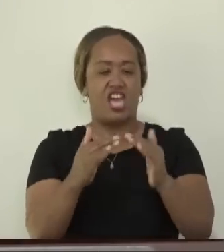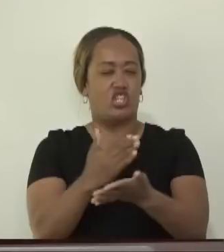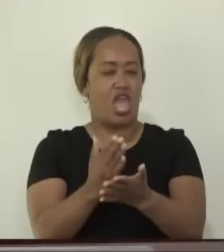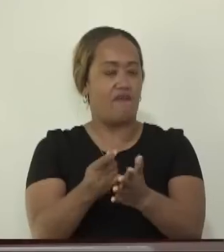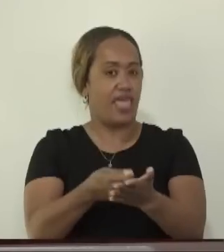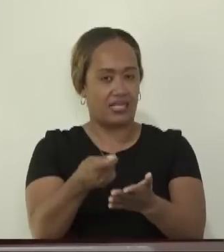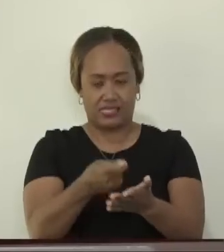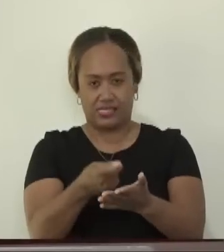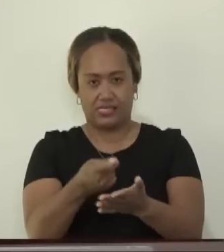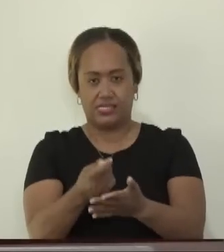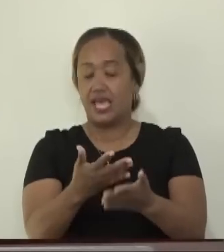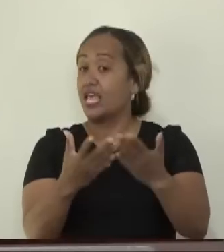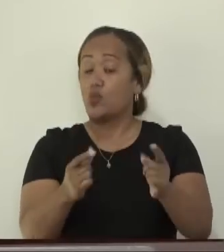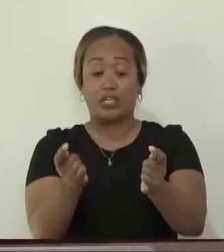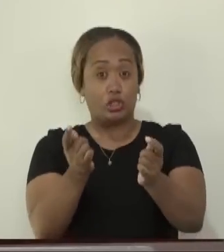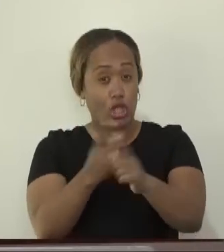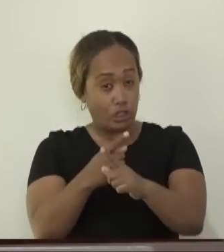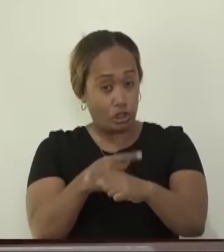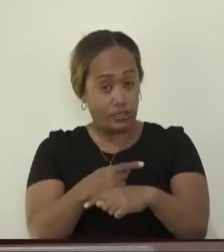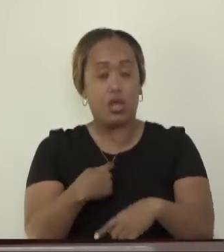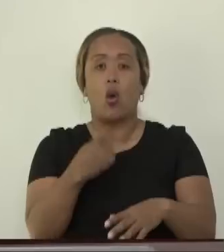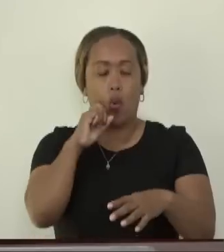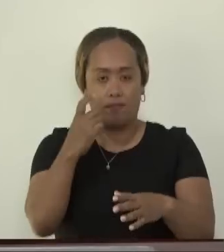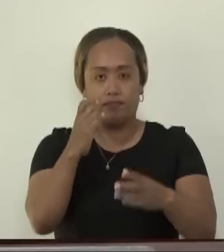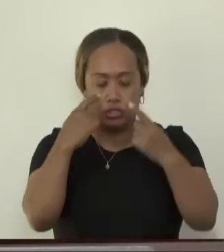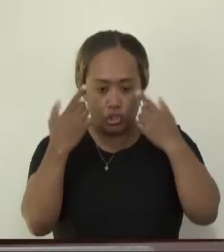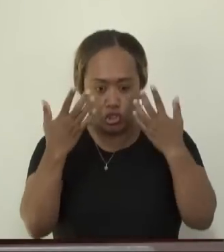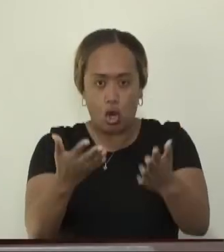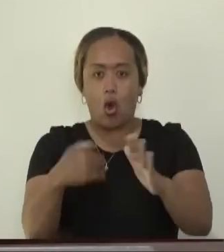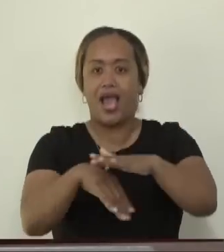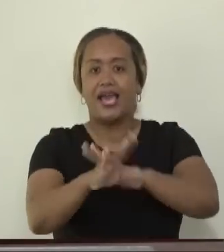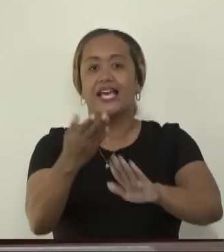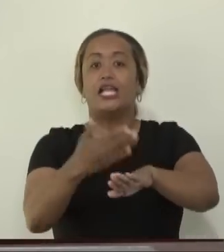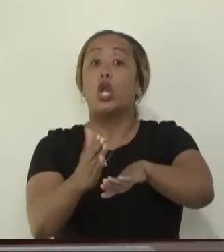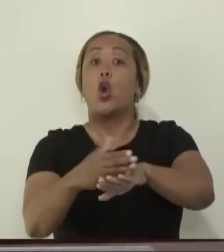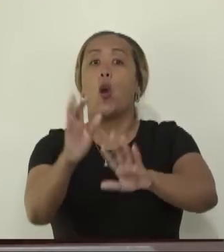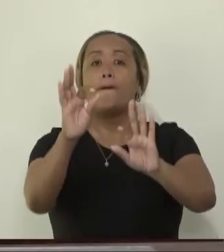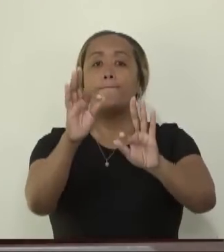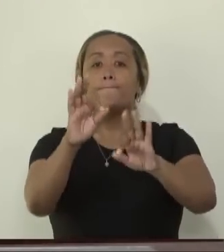taxes. These changes will be reflected in the new plan for